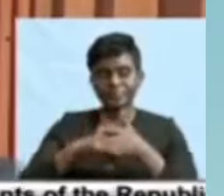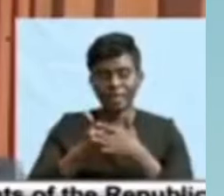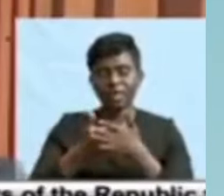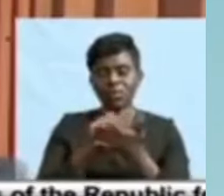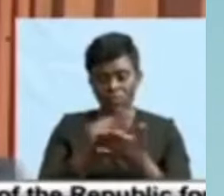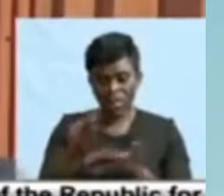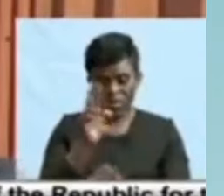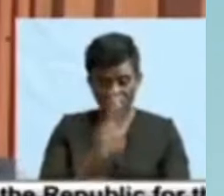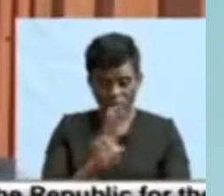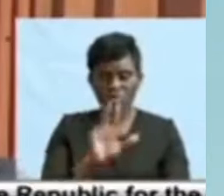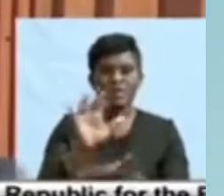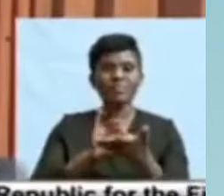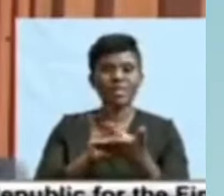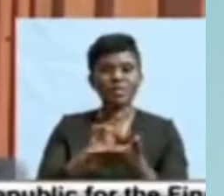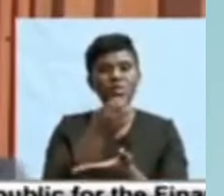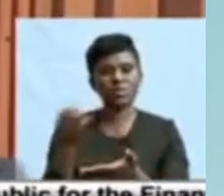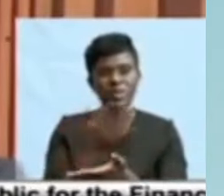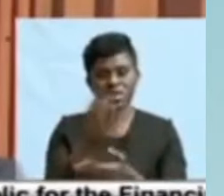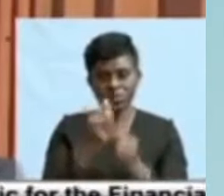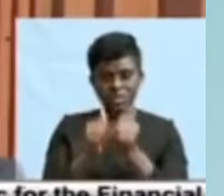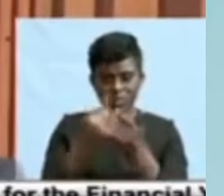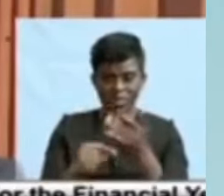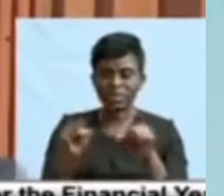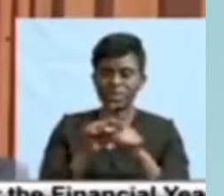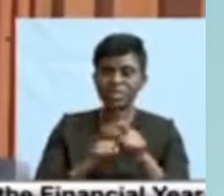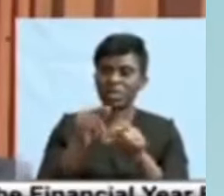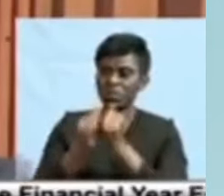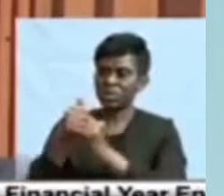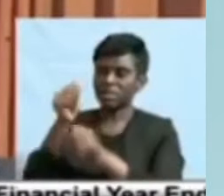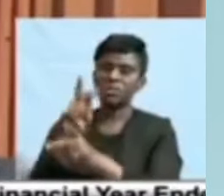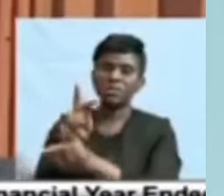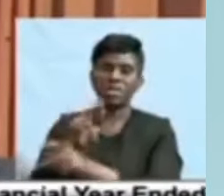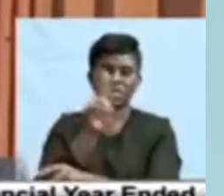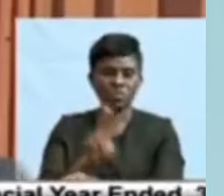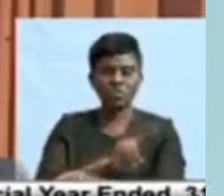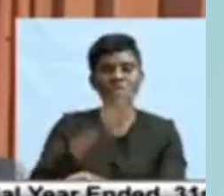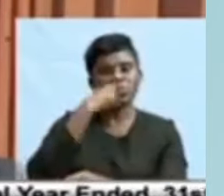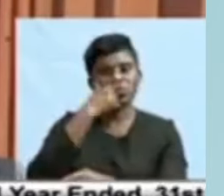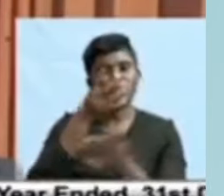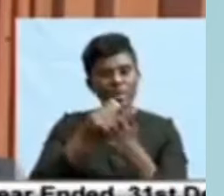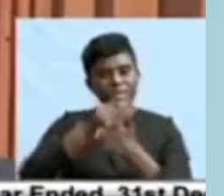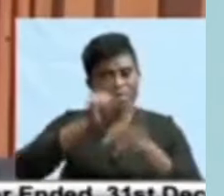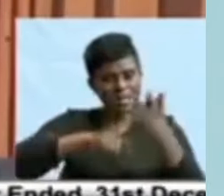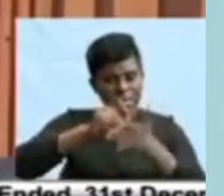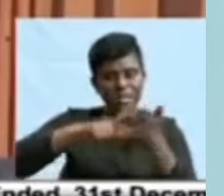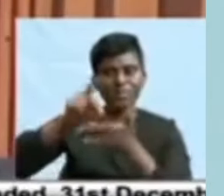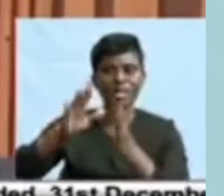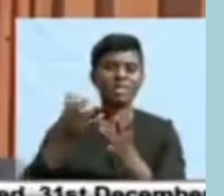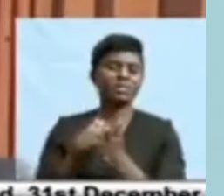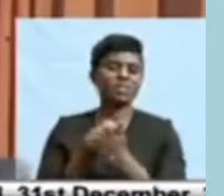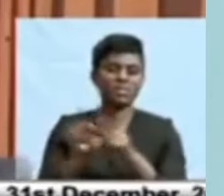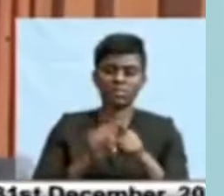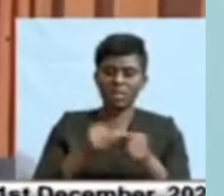you fail to utilize medical equipment that you have in possession, spent huge sums of taxpayers' money,